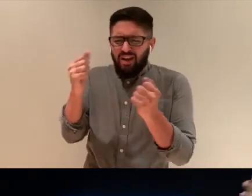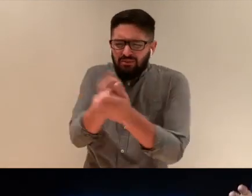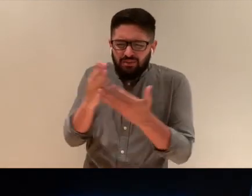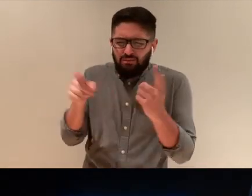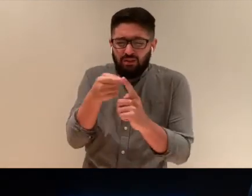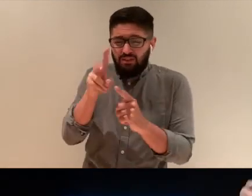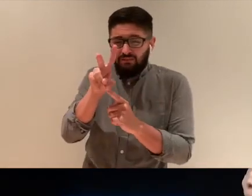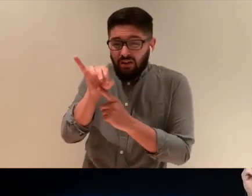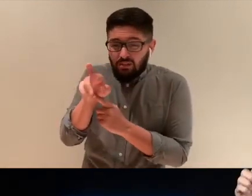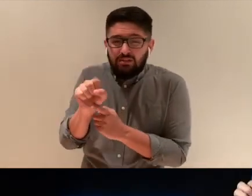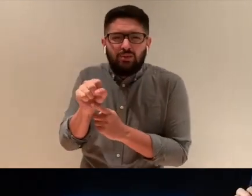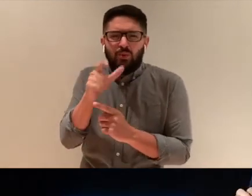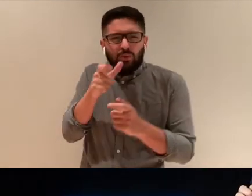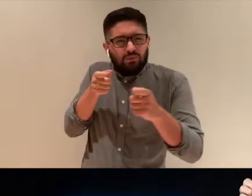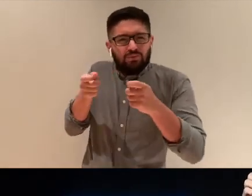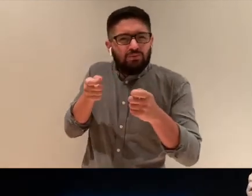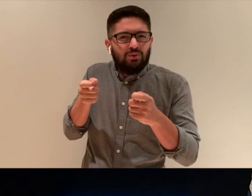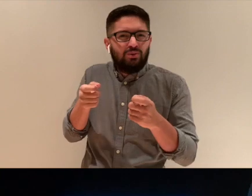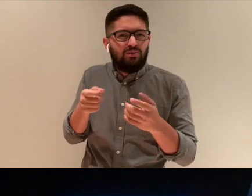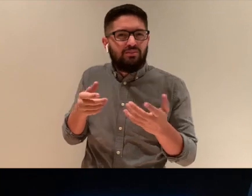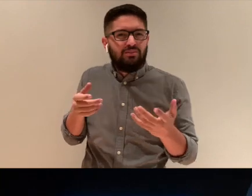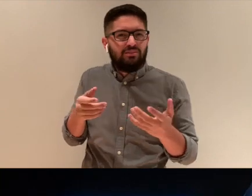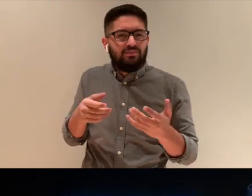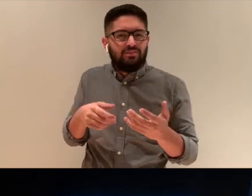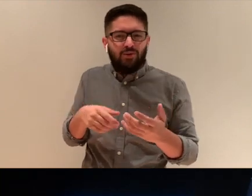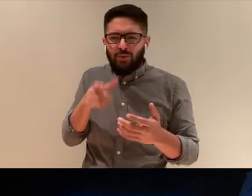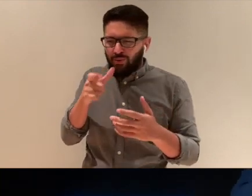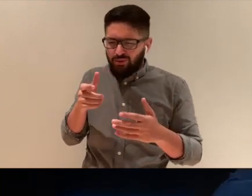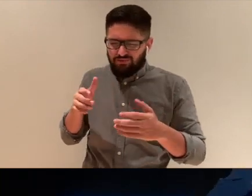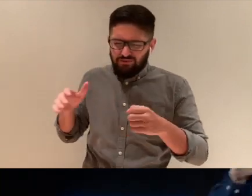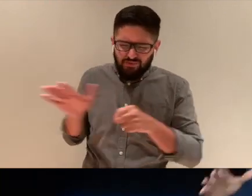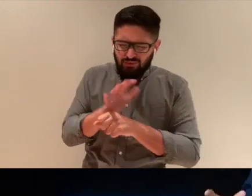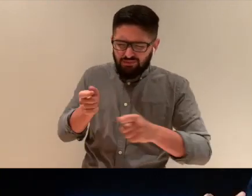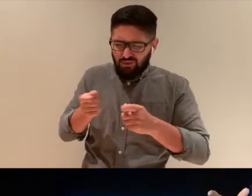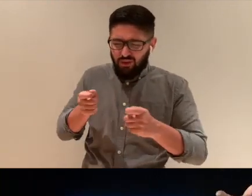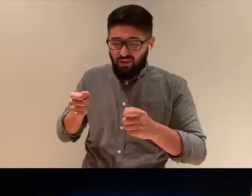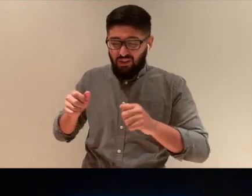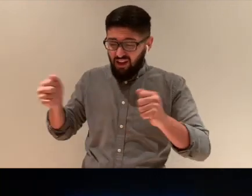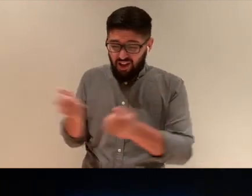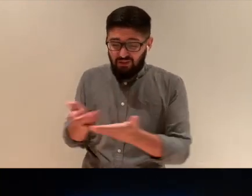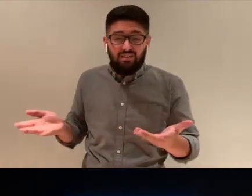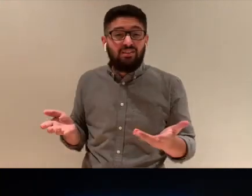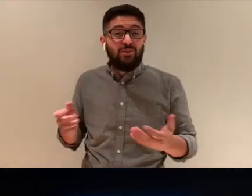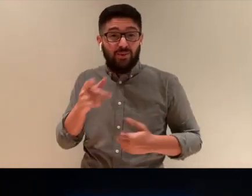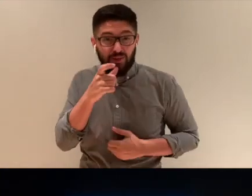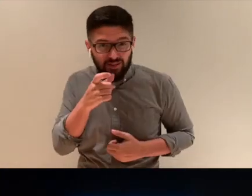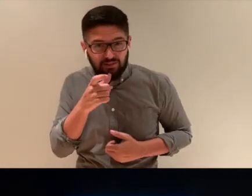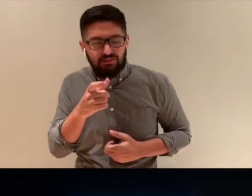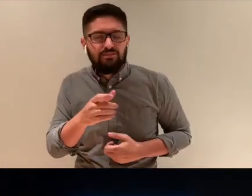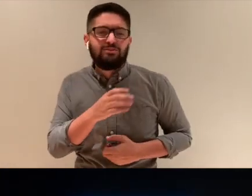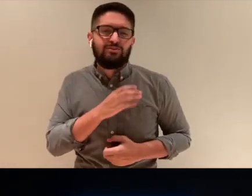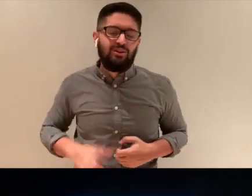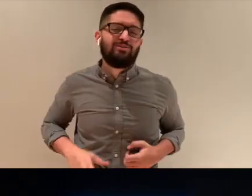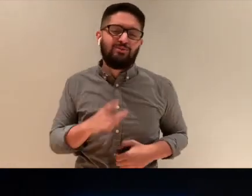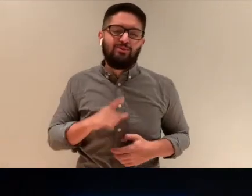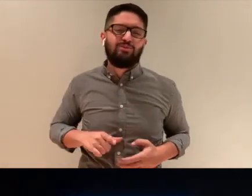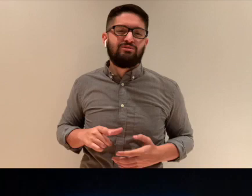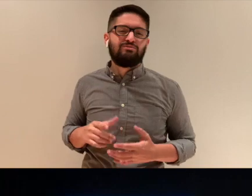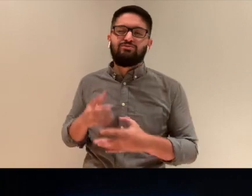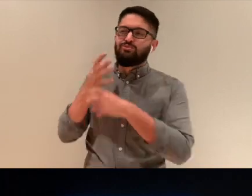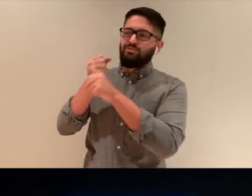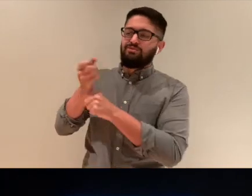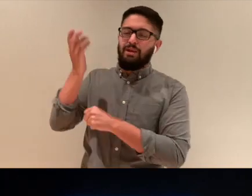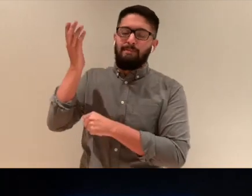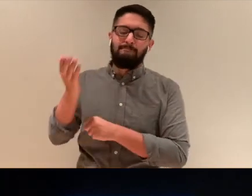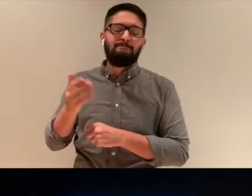better than anyone, who's in control, and who is in complete dominion over all things, and that is Christ the Lord.